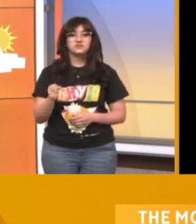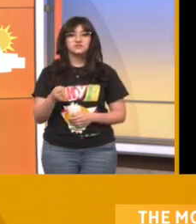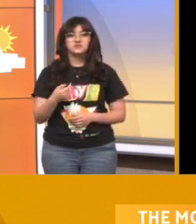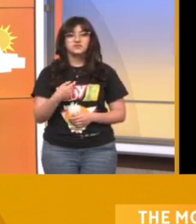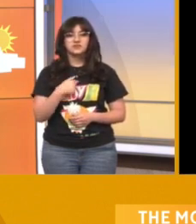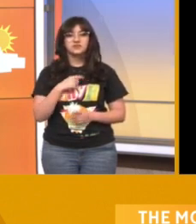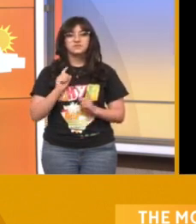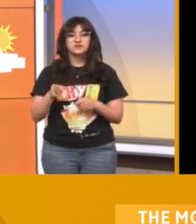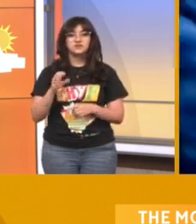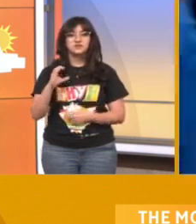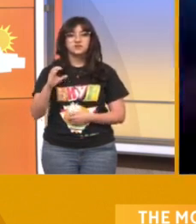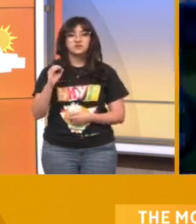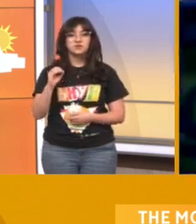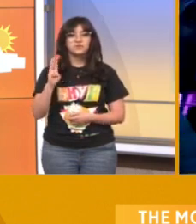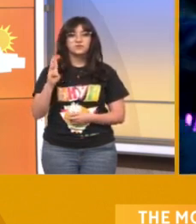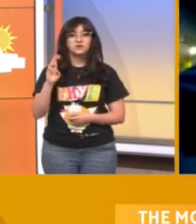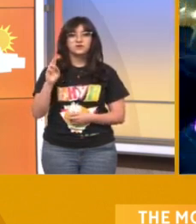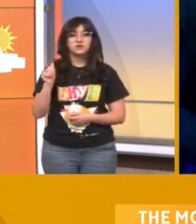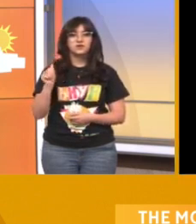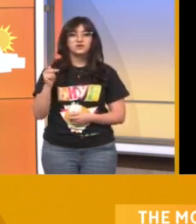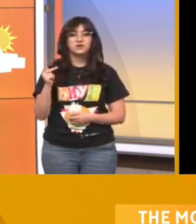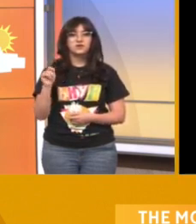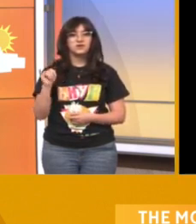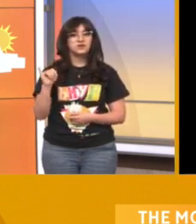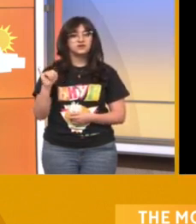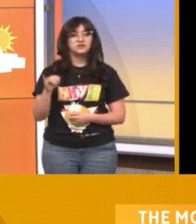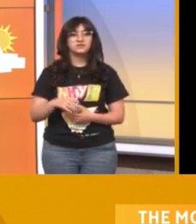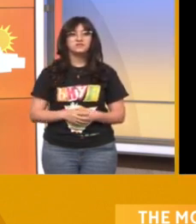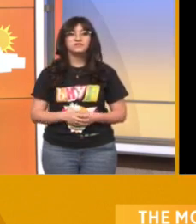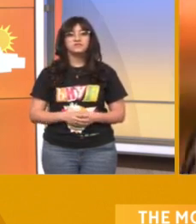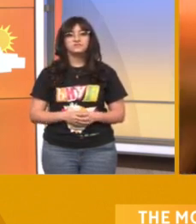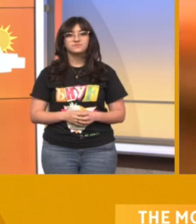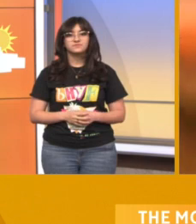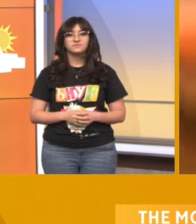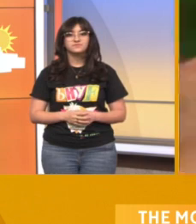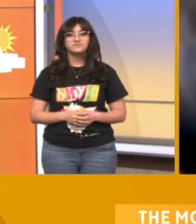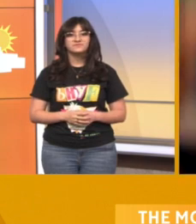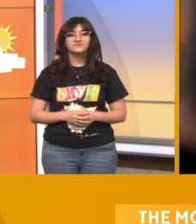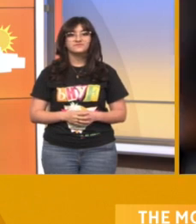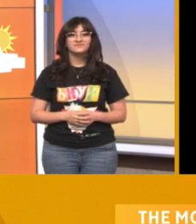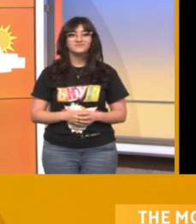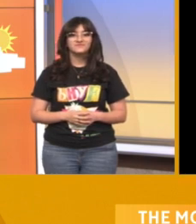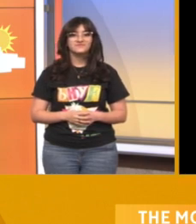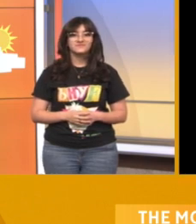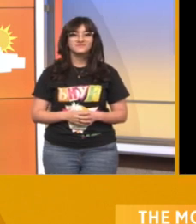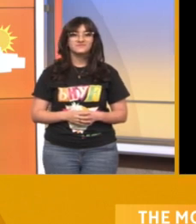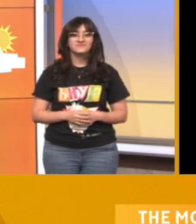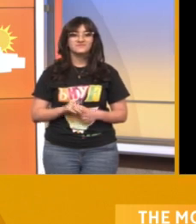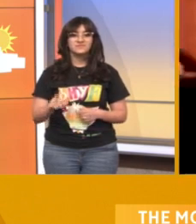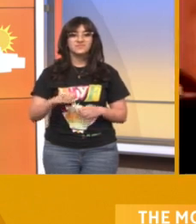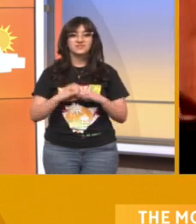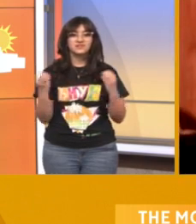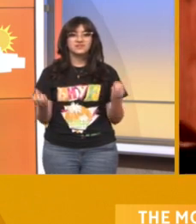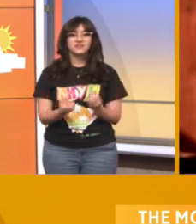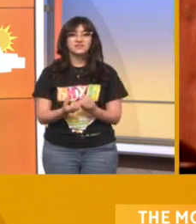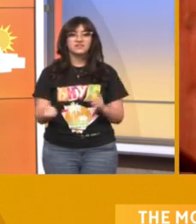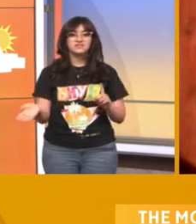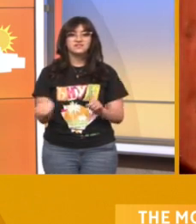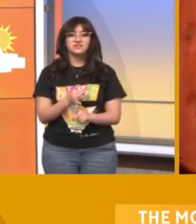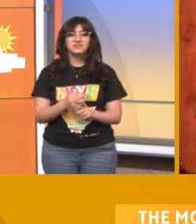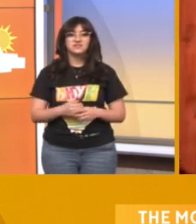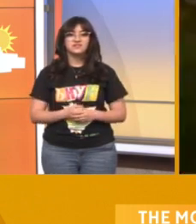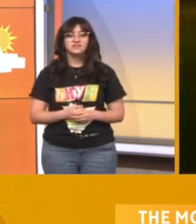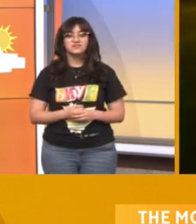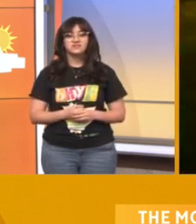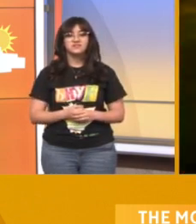that I really had to go through the gauntlet, the crash course, so to speak. But I was very appreciative that my